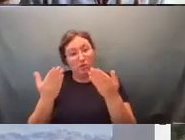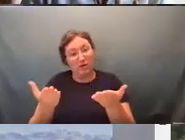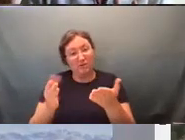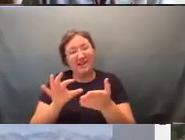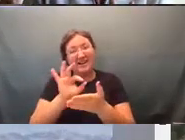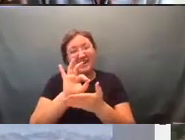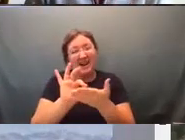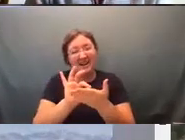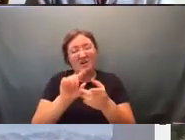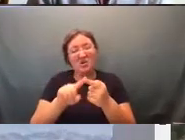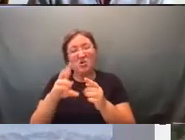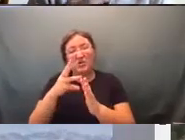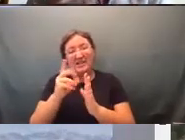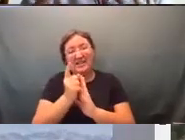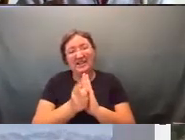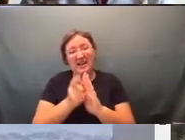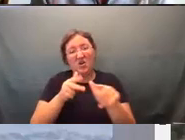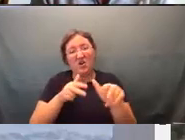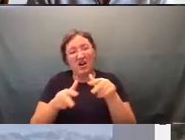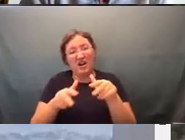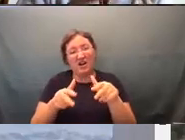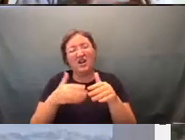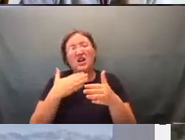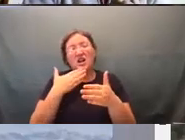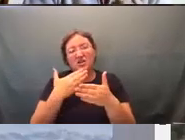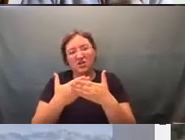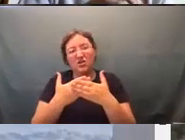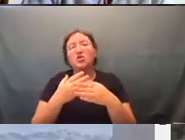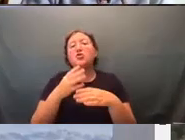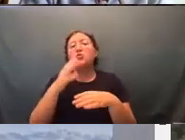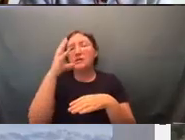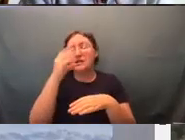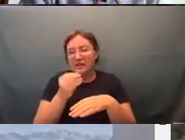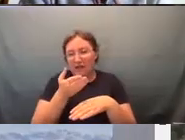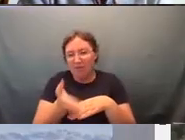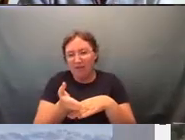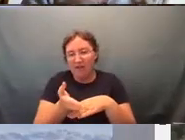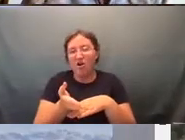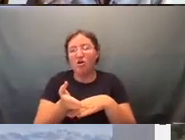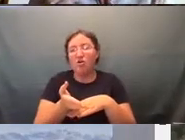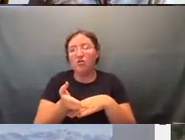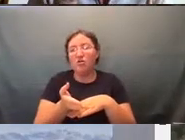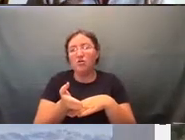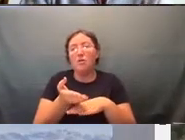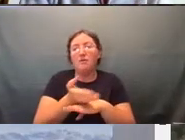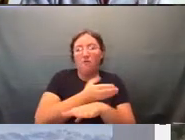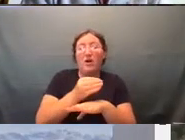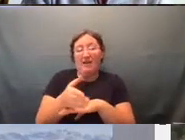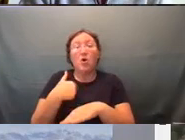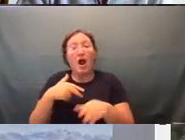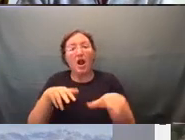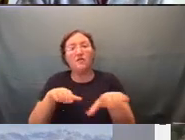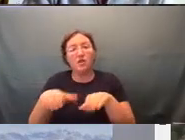to 16-hour hike. Really good to have lodging in the park before and after, because I've done it twice. I